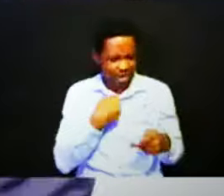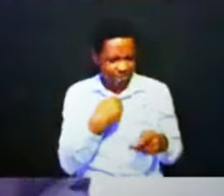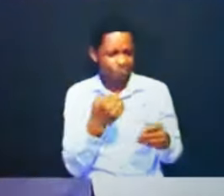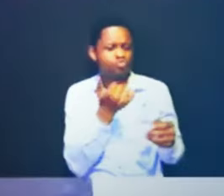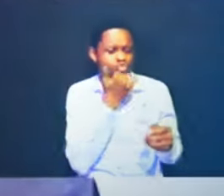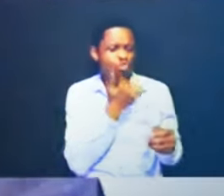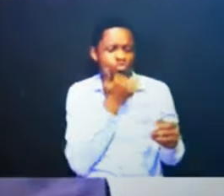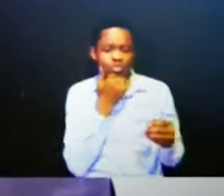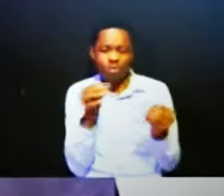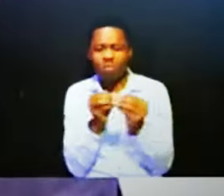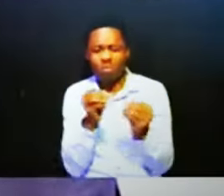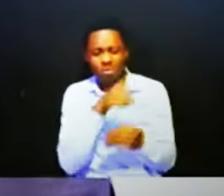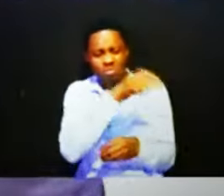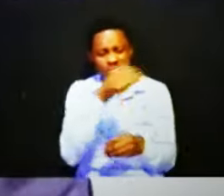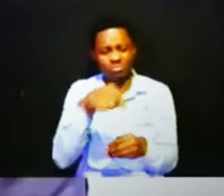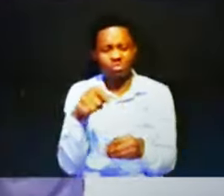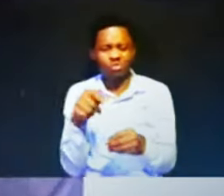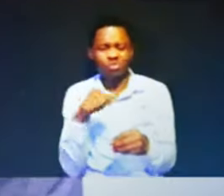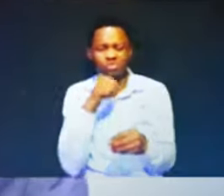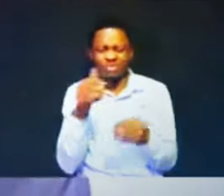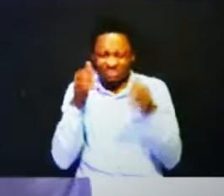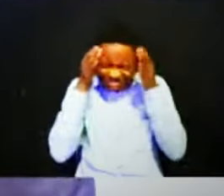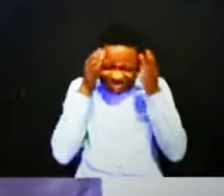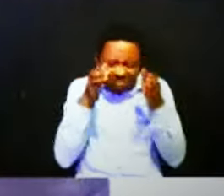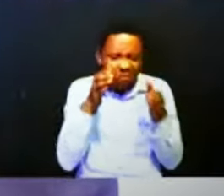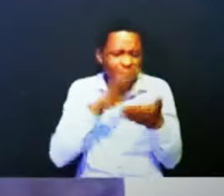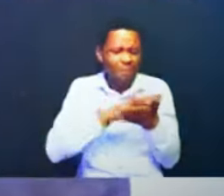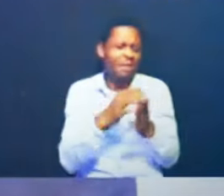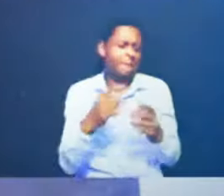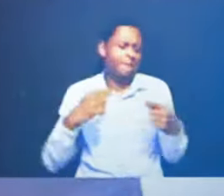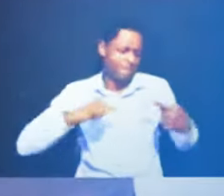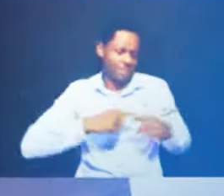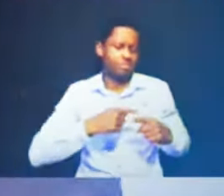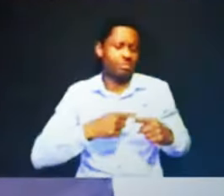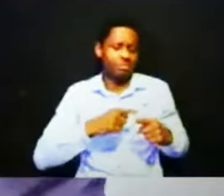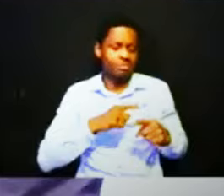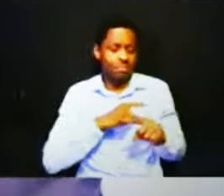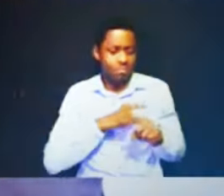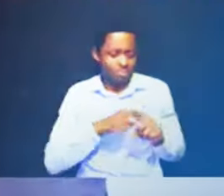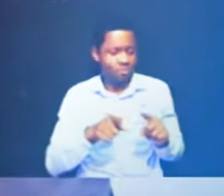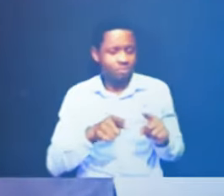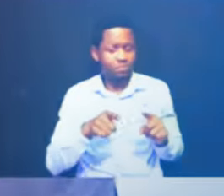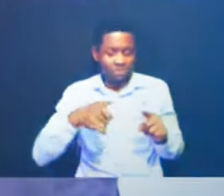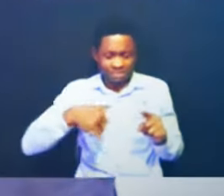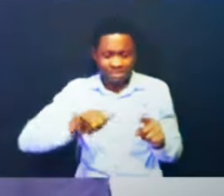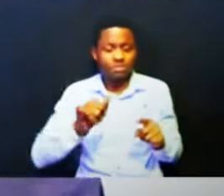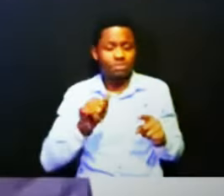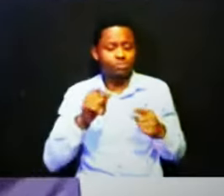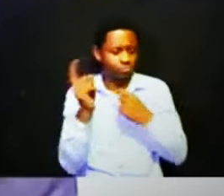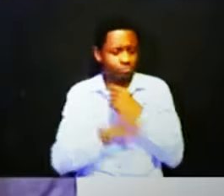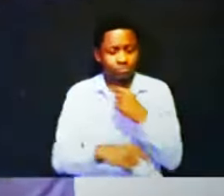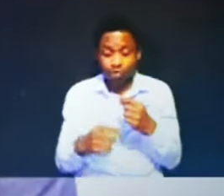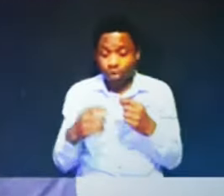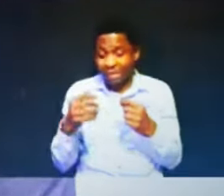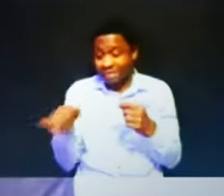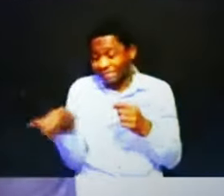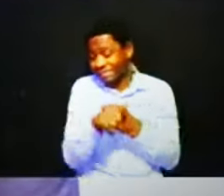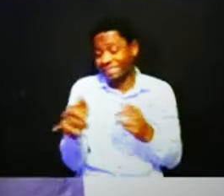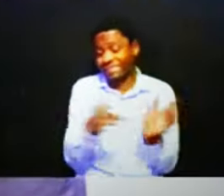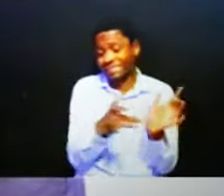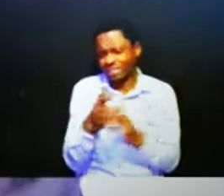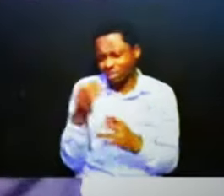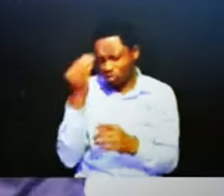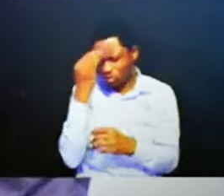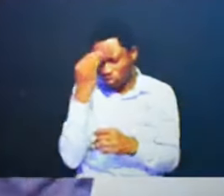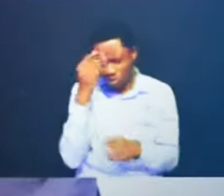who will not entrust himself into anyone. Yeah, because he knows what is in a